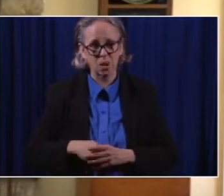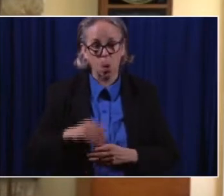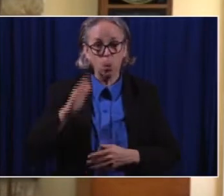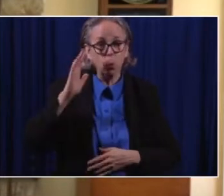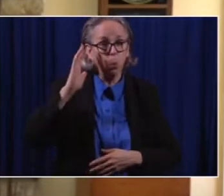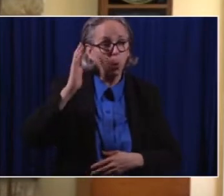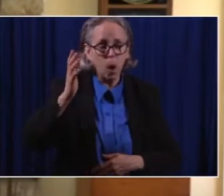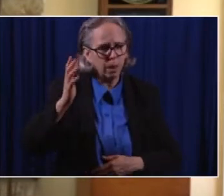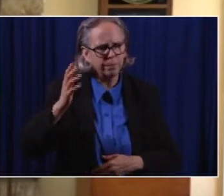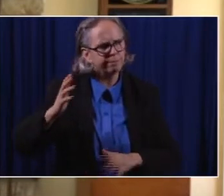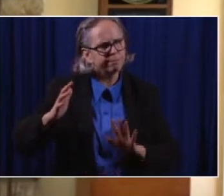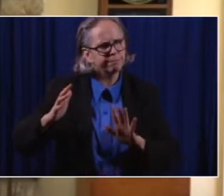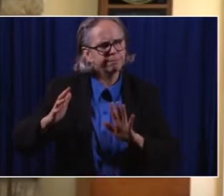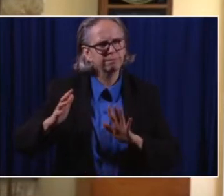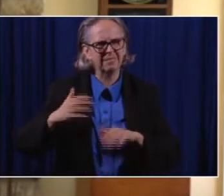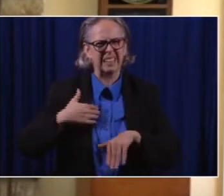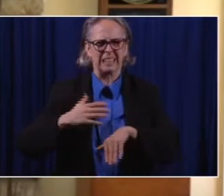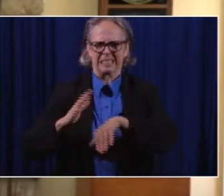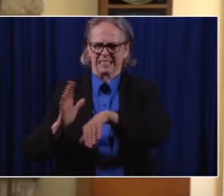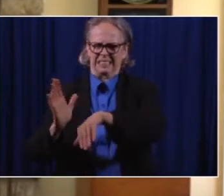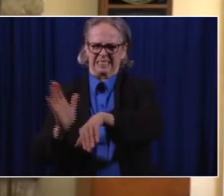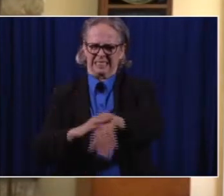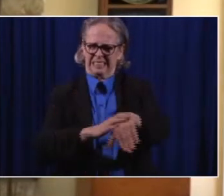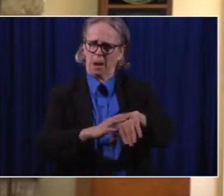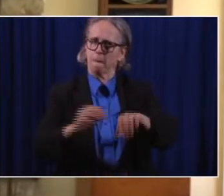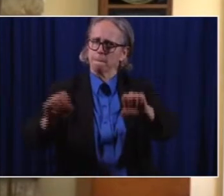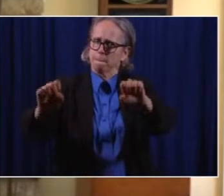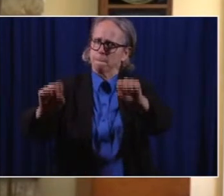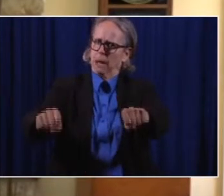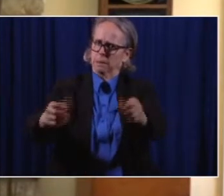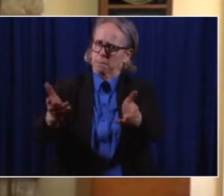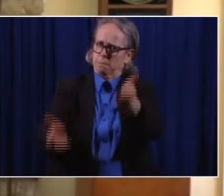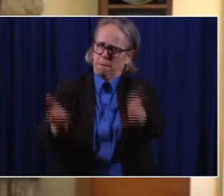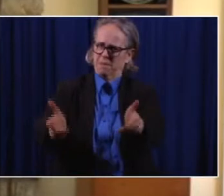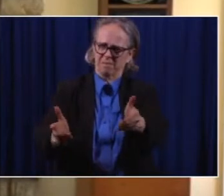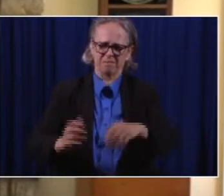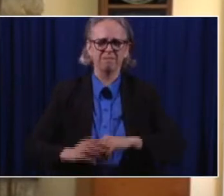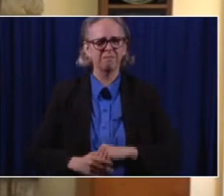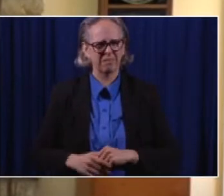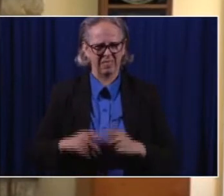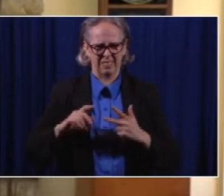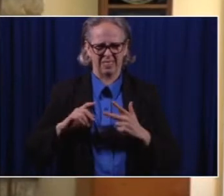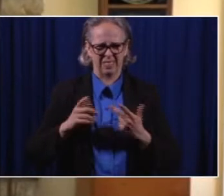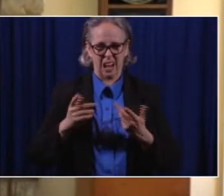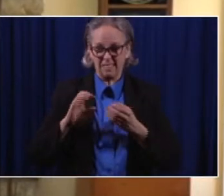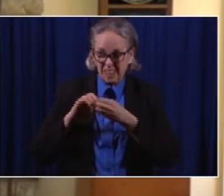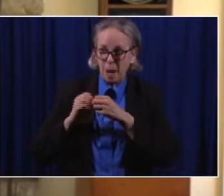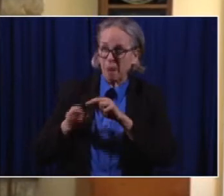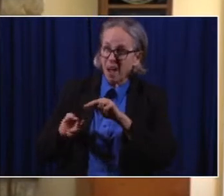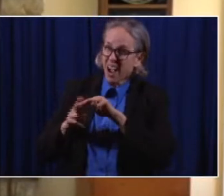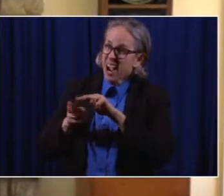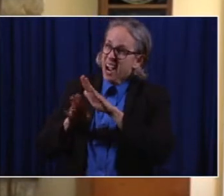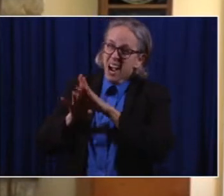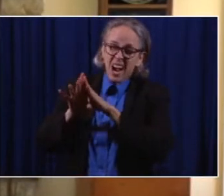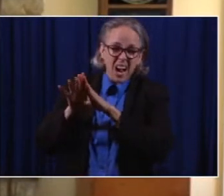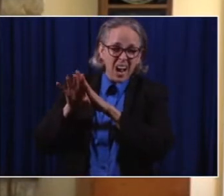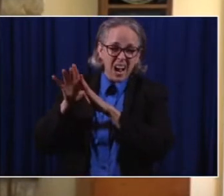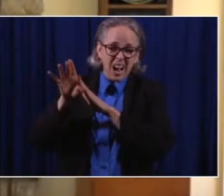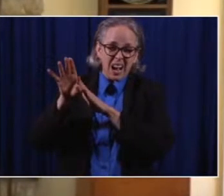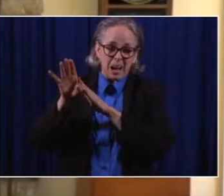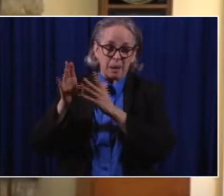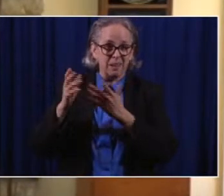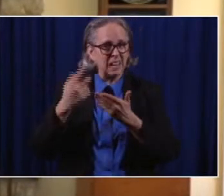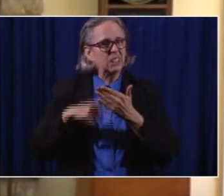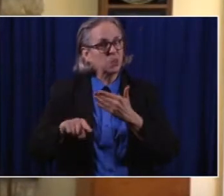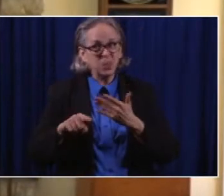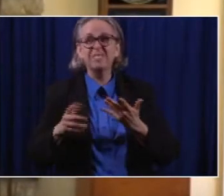said we're going to look at it. We said, look, if things don't change, then in a week we will have to do this. So that's what